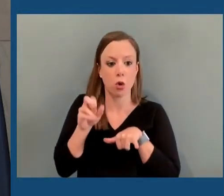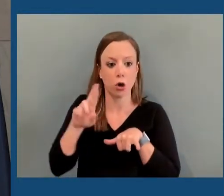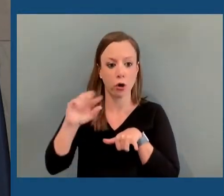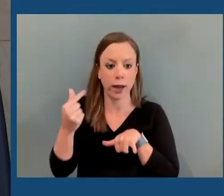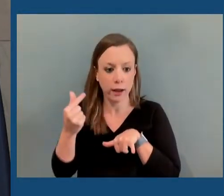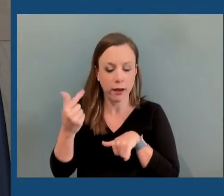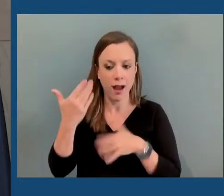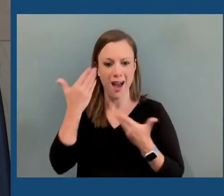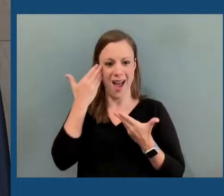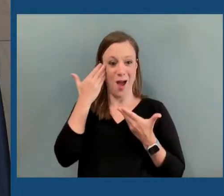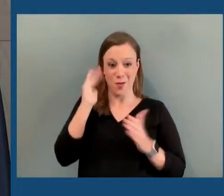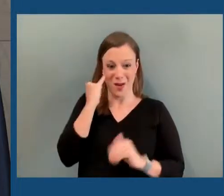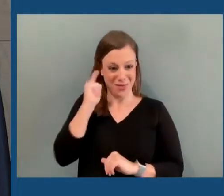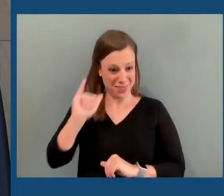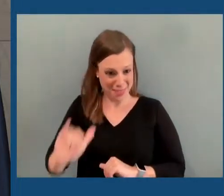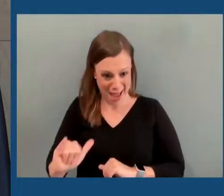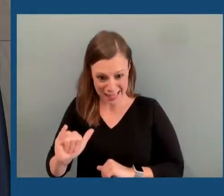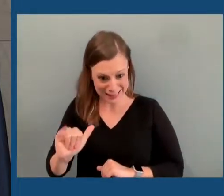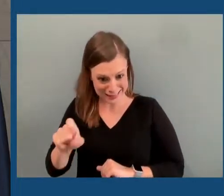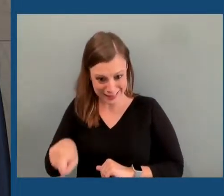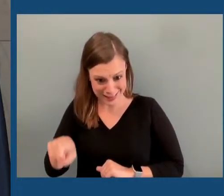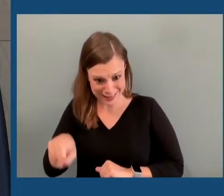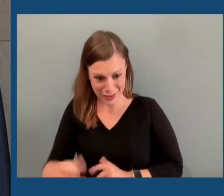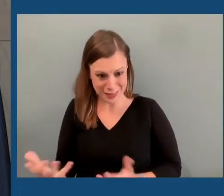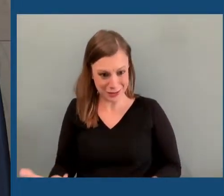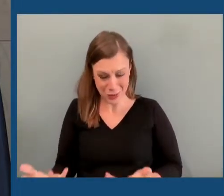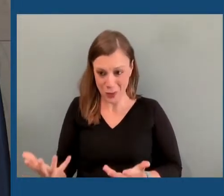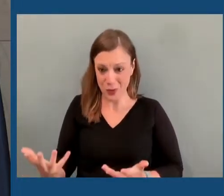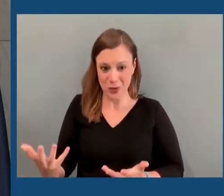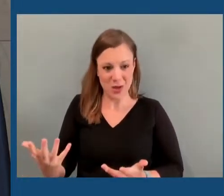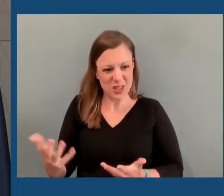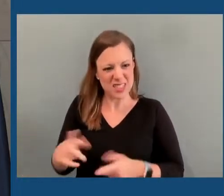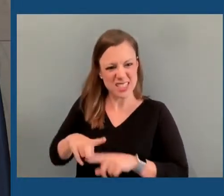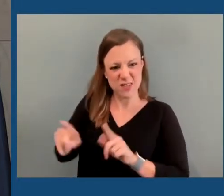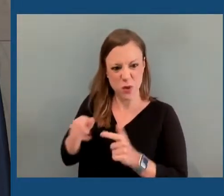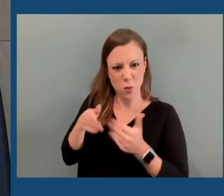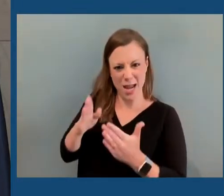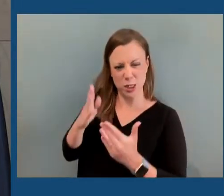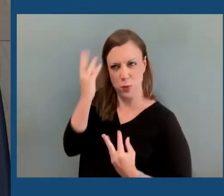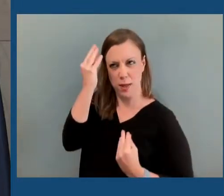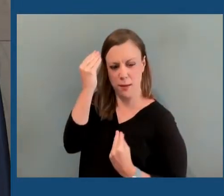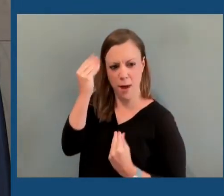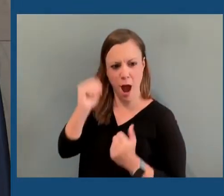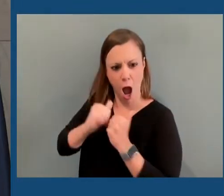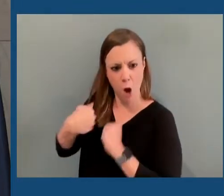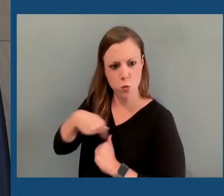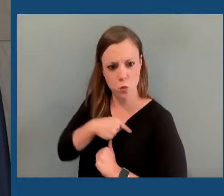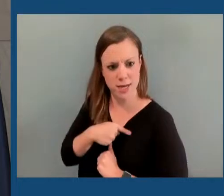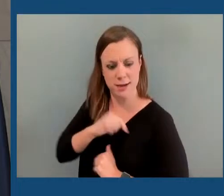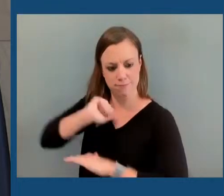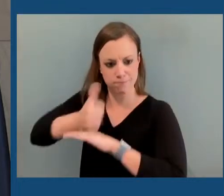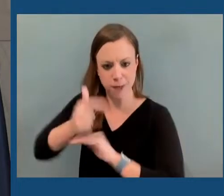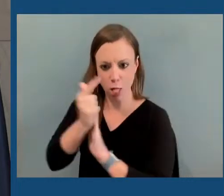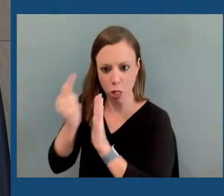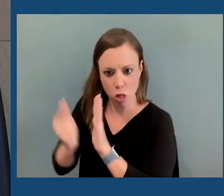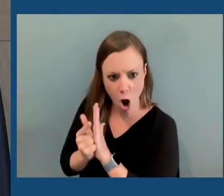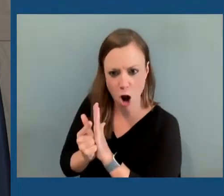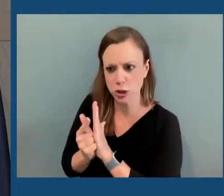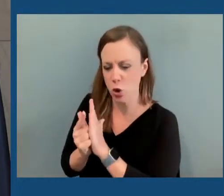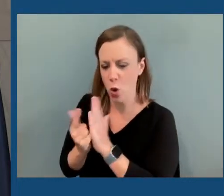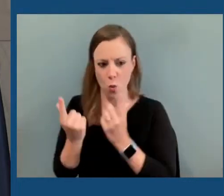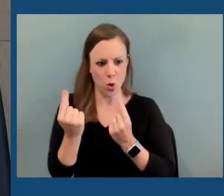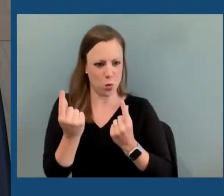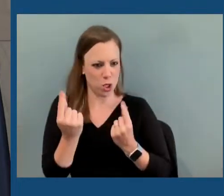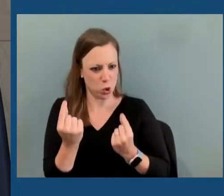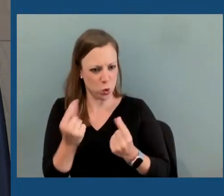stop threatening activities. So there's a whole different way to contemplate a different path from even what had been in the law before it